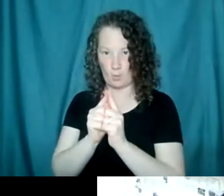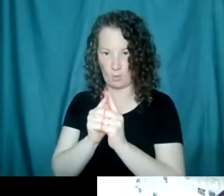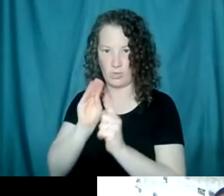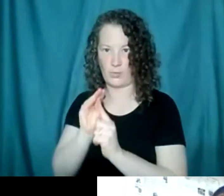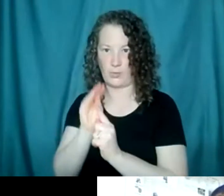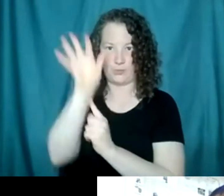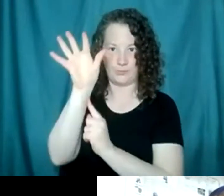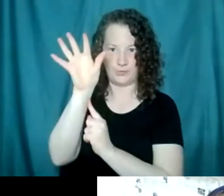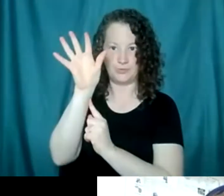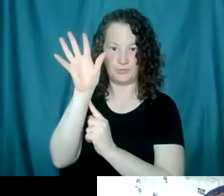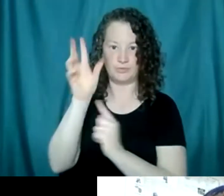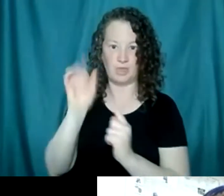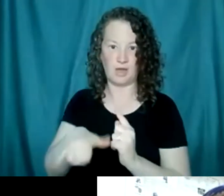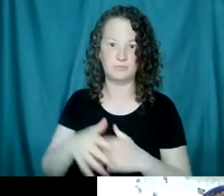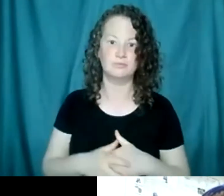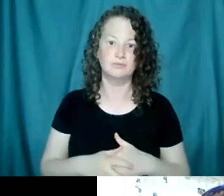wick system.